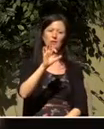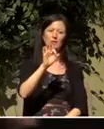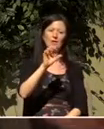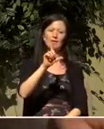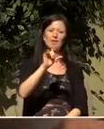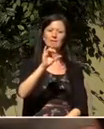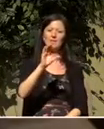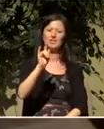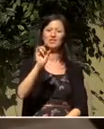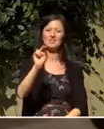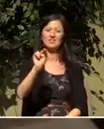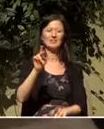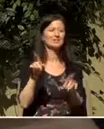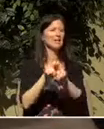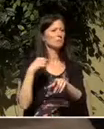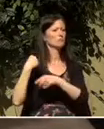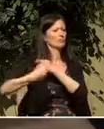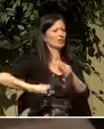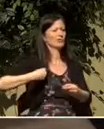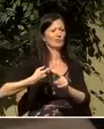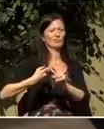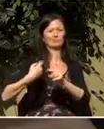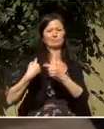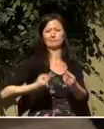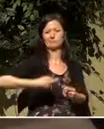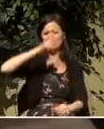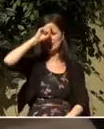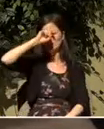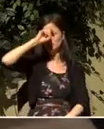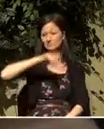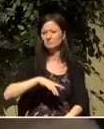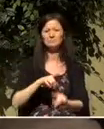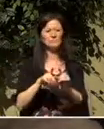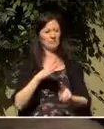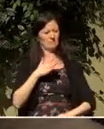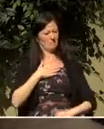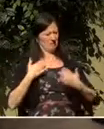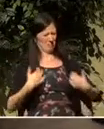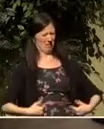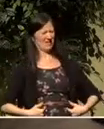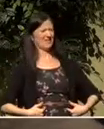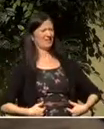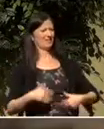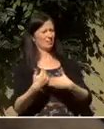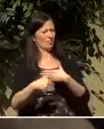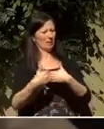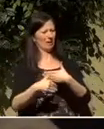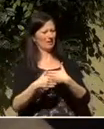since Egypt. But my body? What's he talking about?